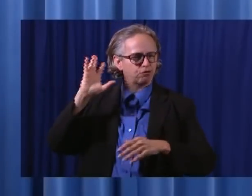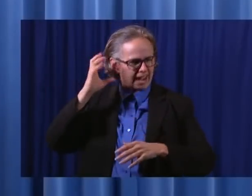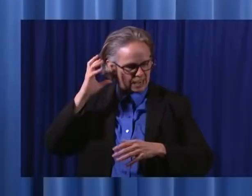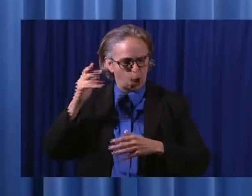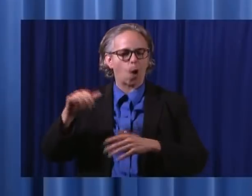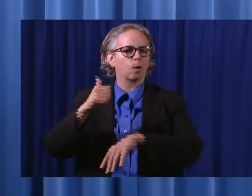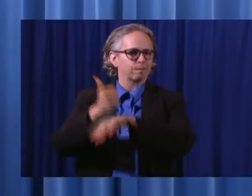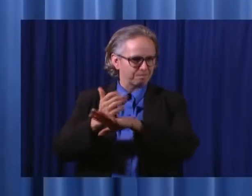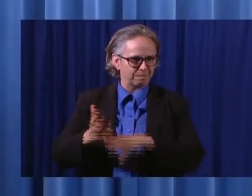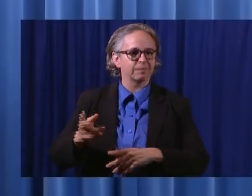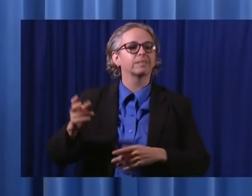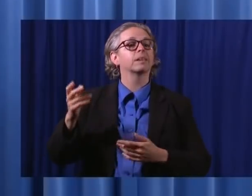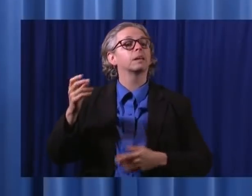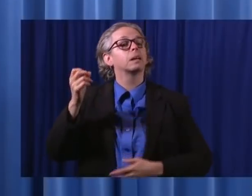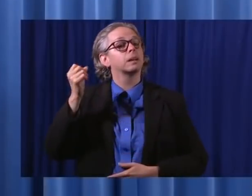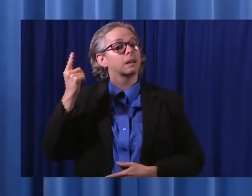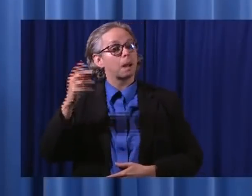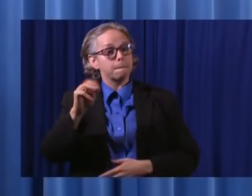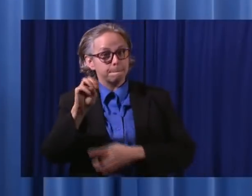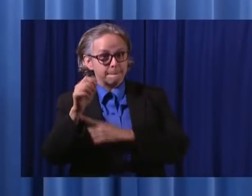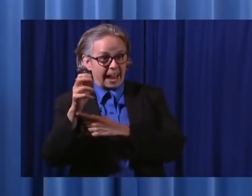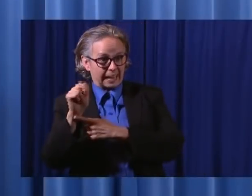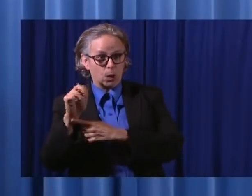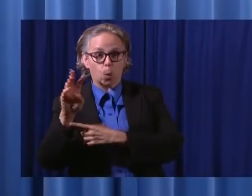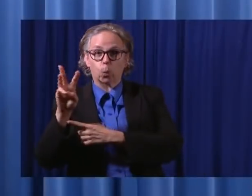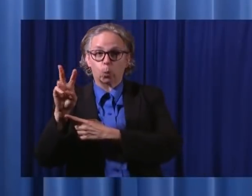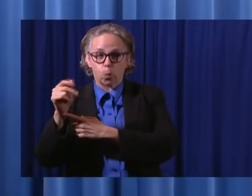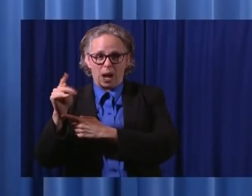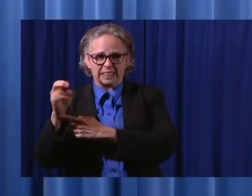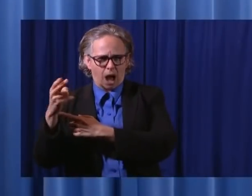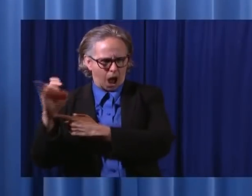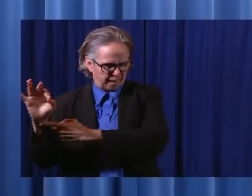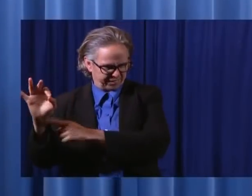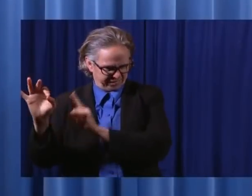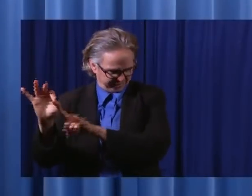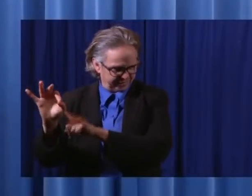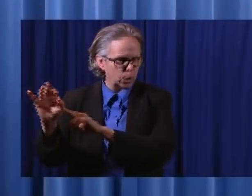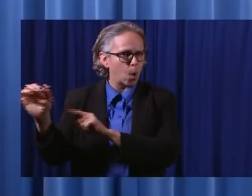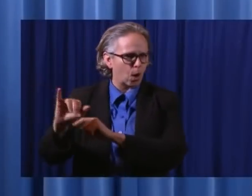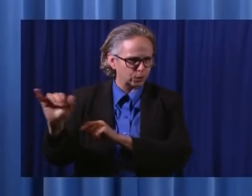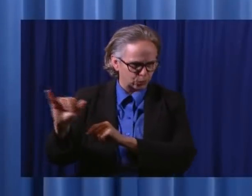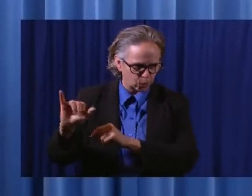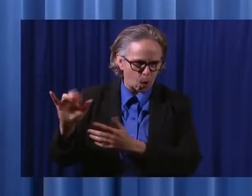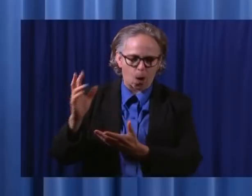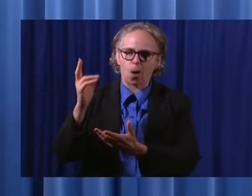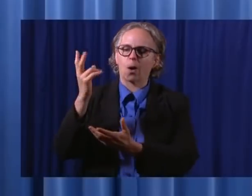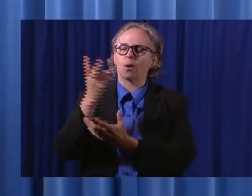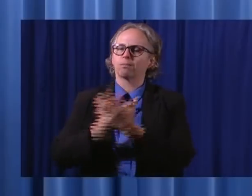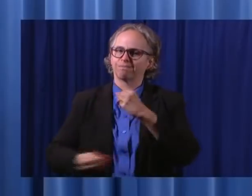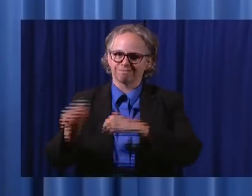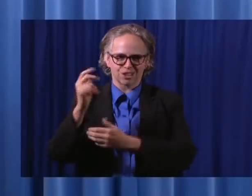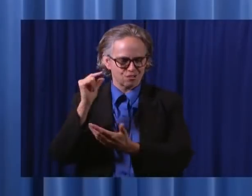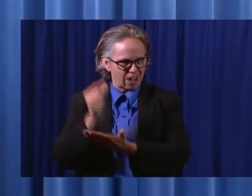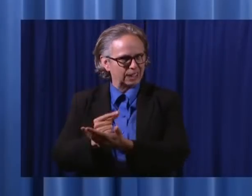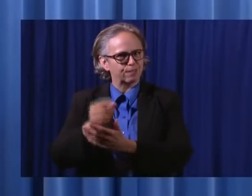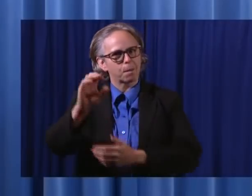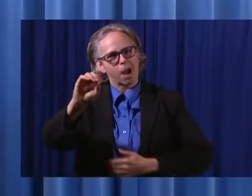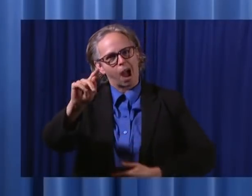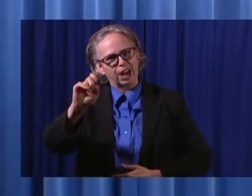works for the Ohio Channel and helps with all of our press conferences, is also a grad of